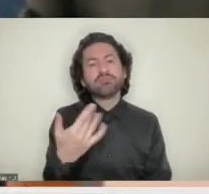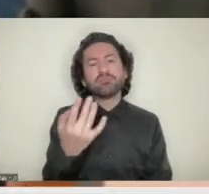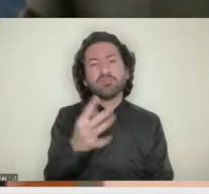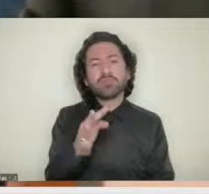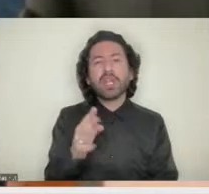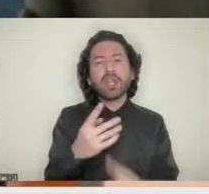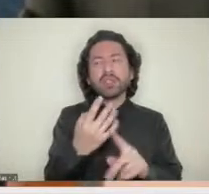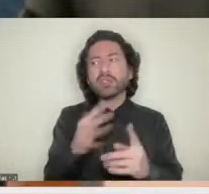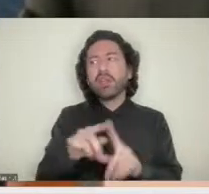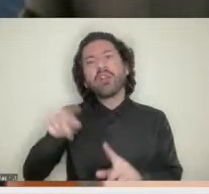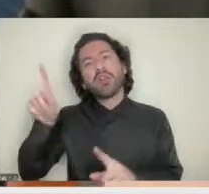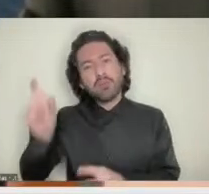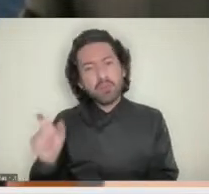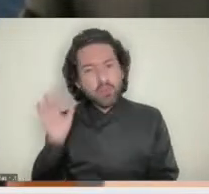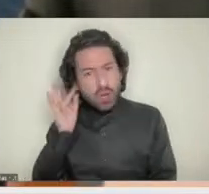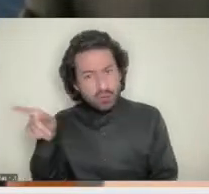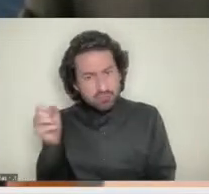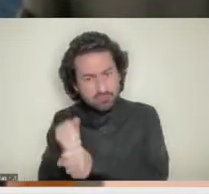working in this subject,